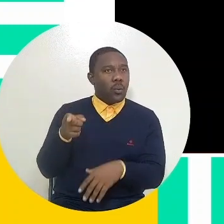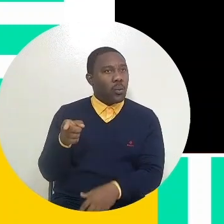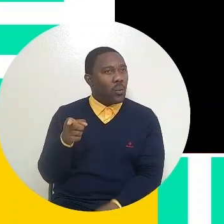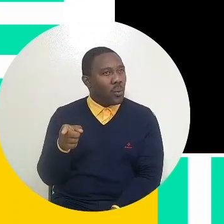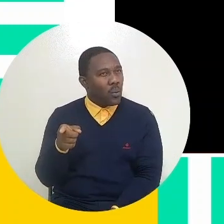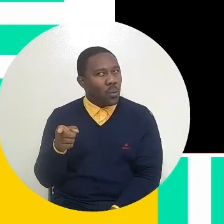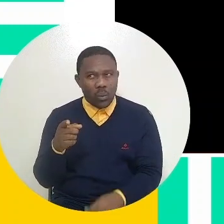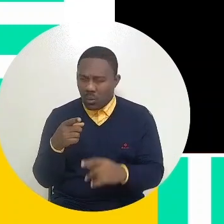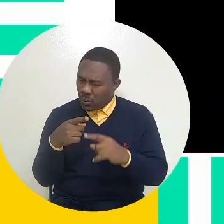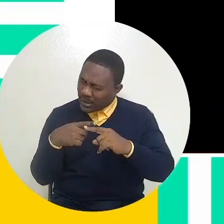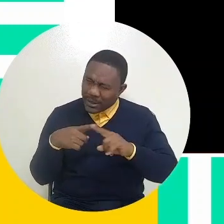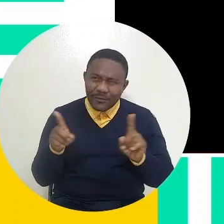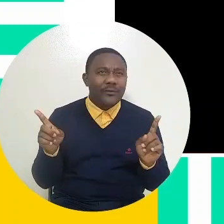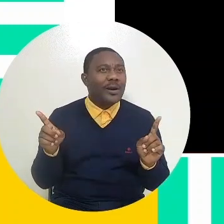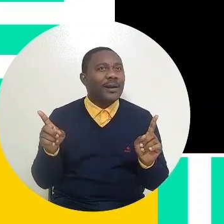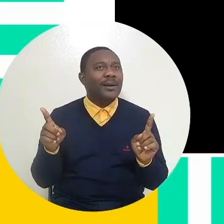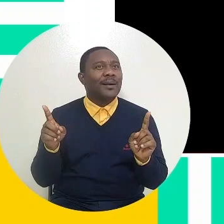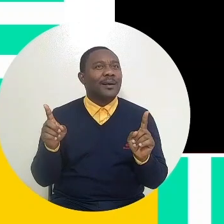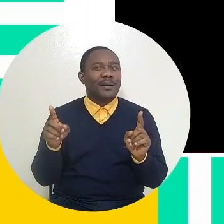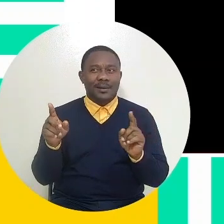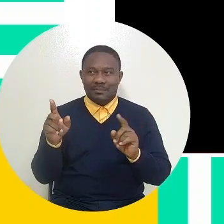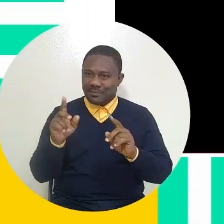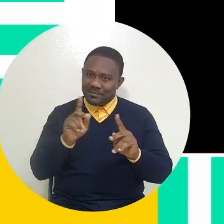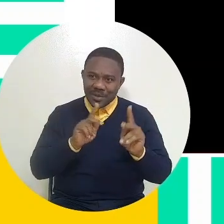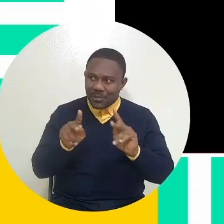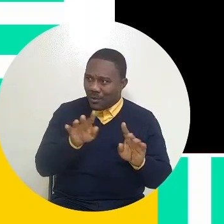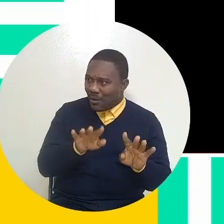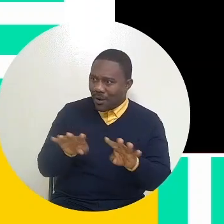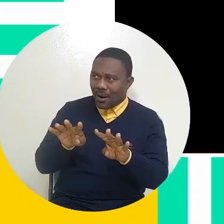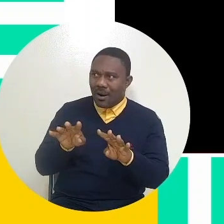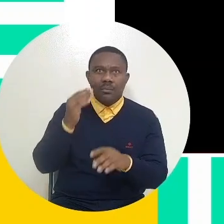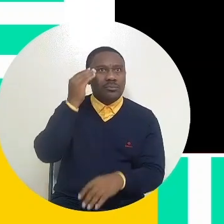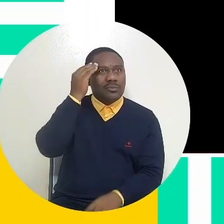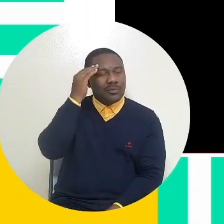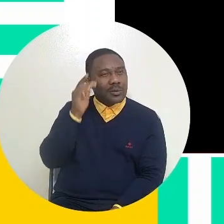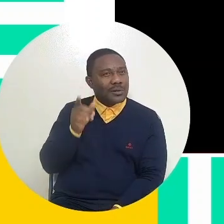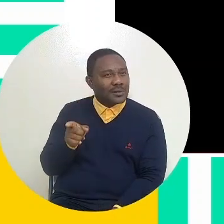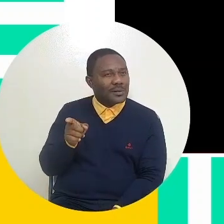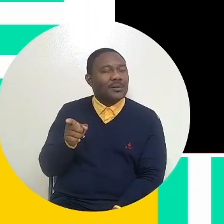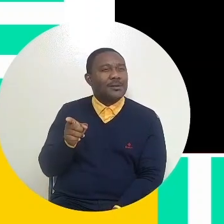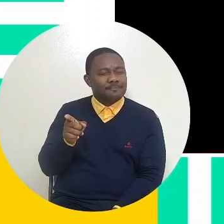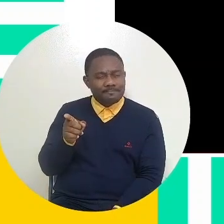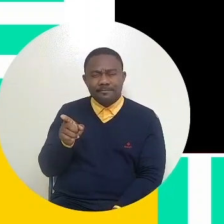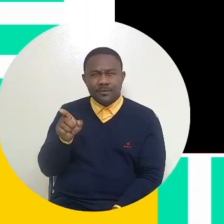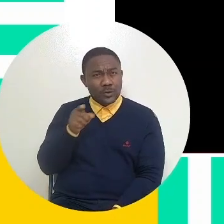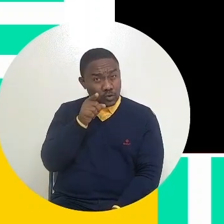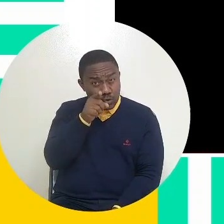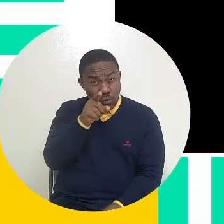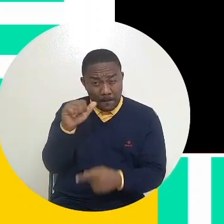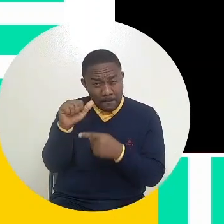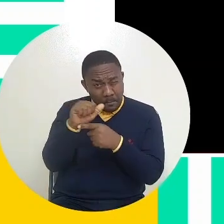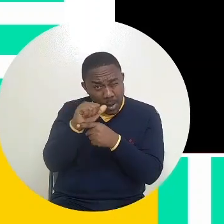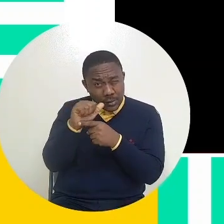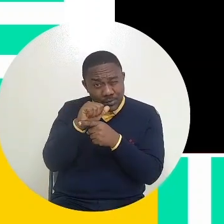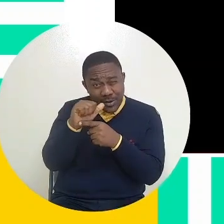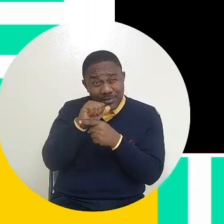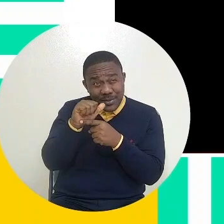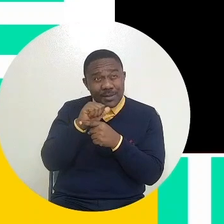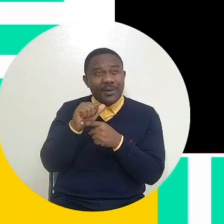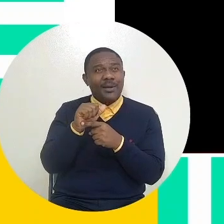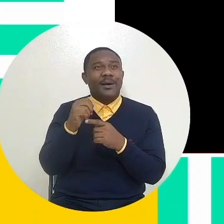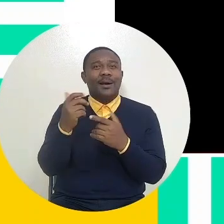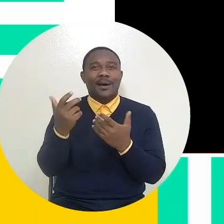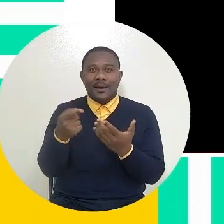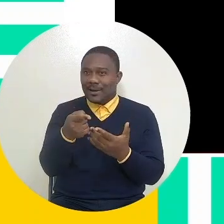can shine. So with these things, you can go out boldly because you work on yourself, you've labored in obscurity, you are